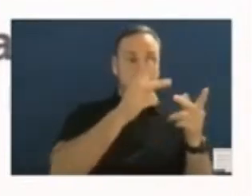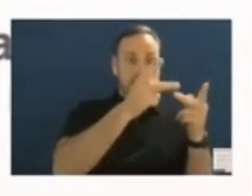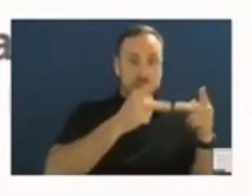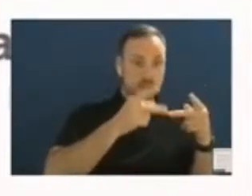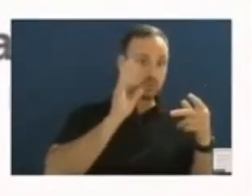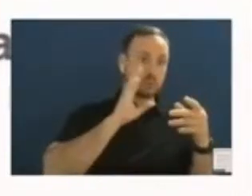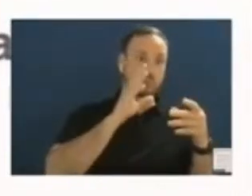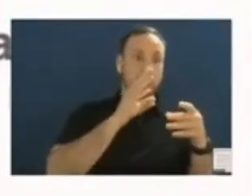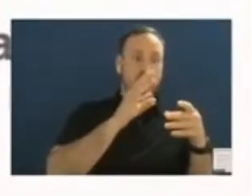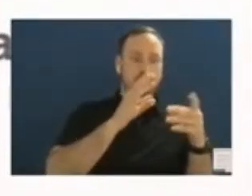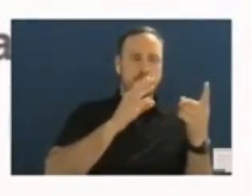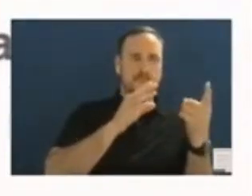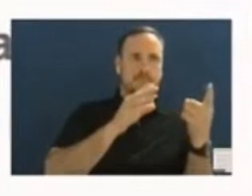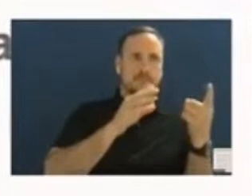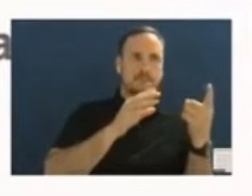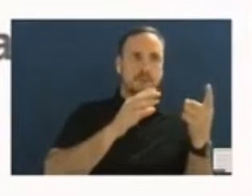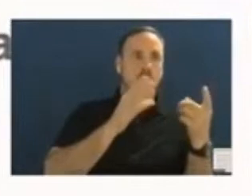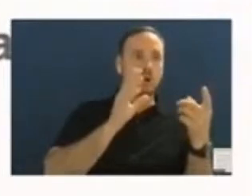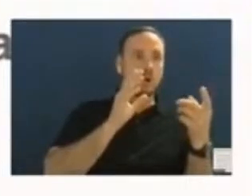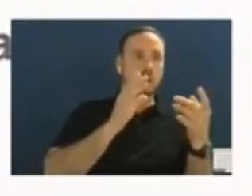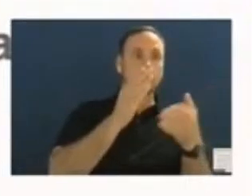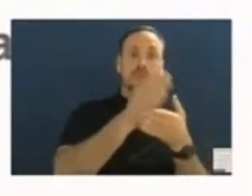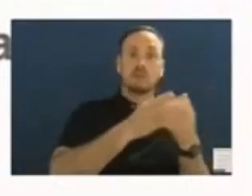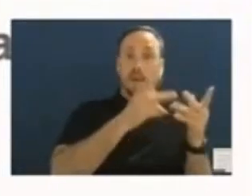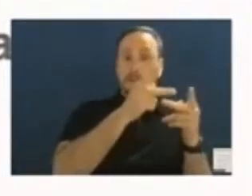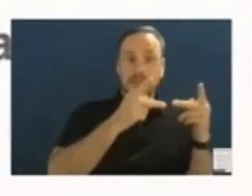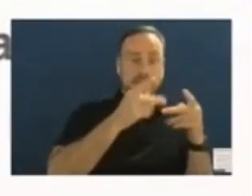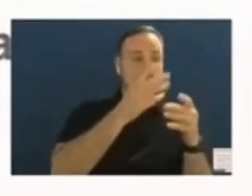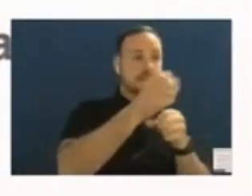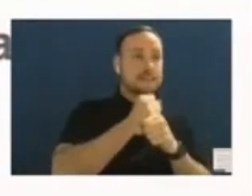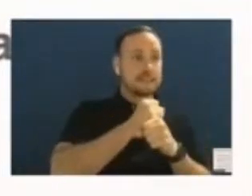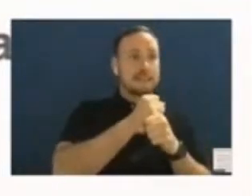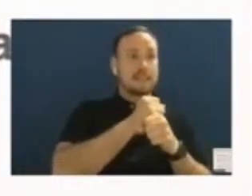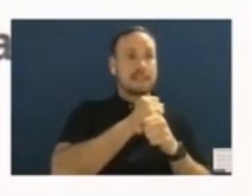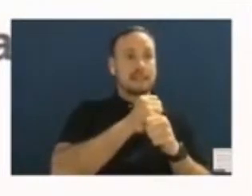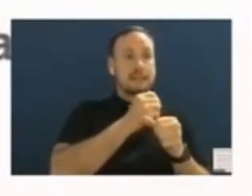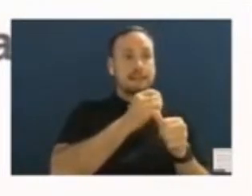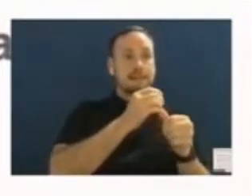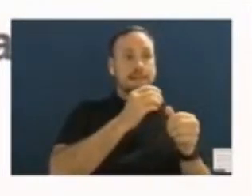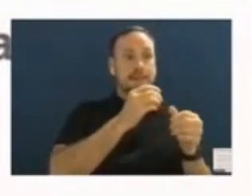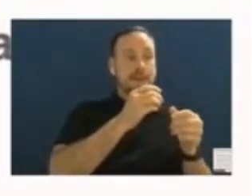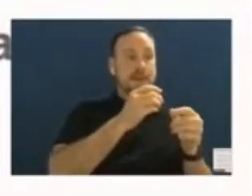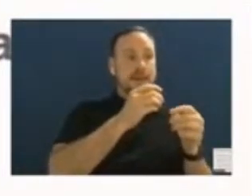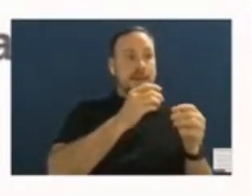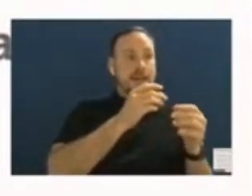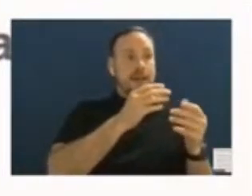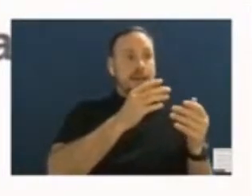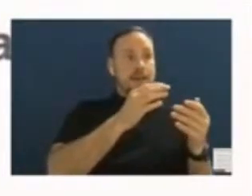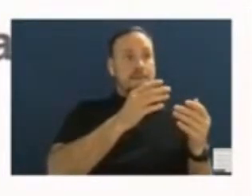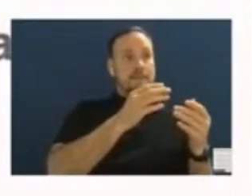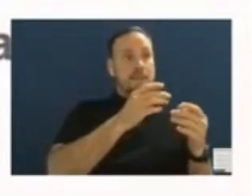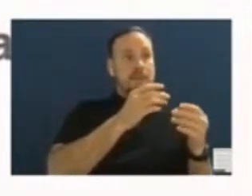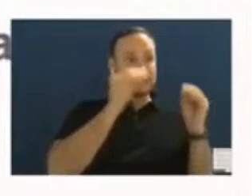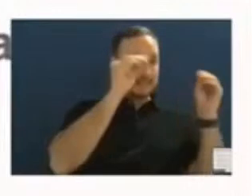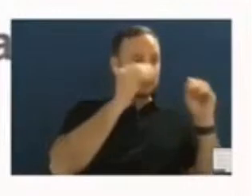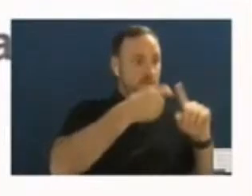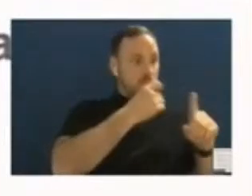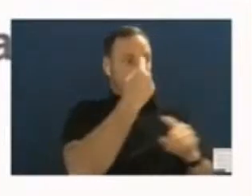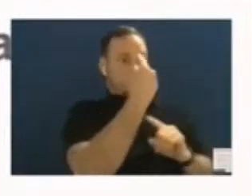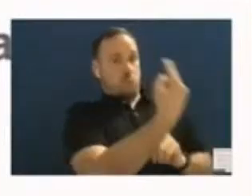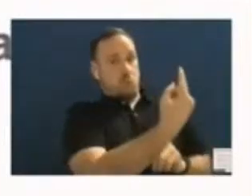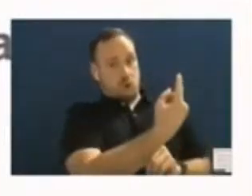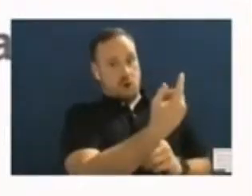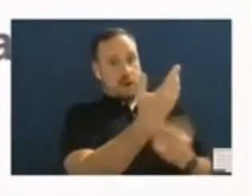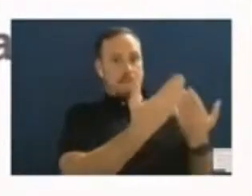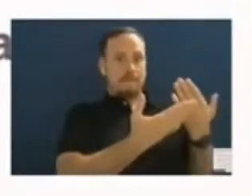to receiving instruction live, synchronously through one specific teacher, and may now actually begin to get supported